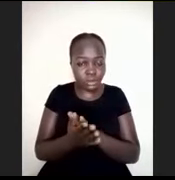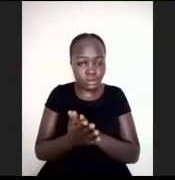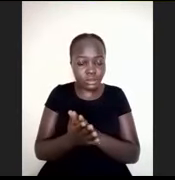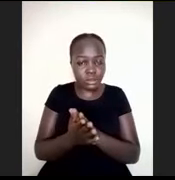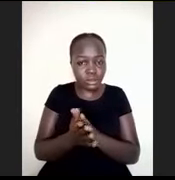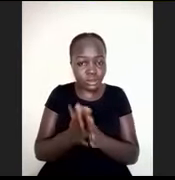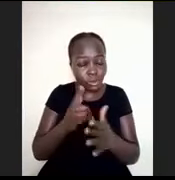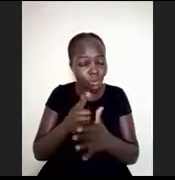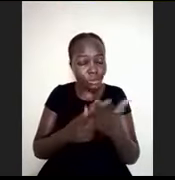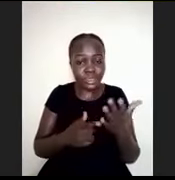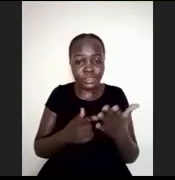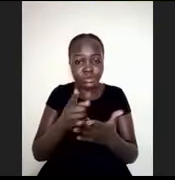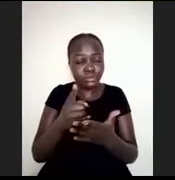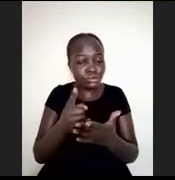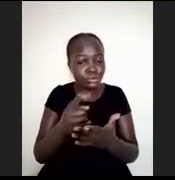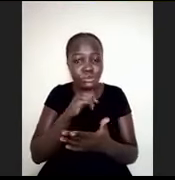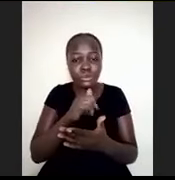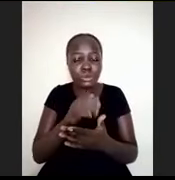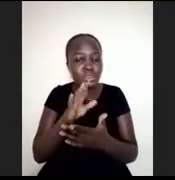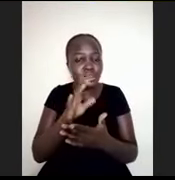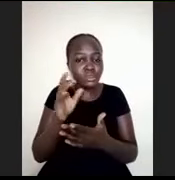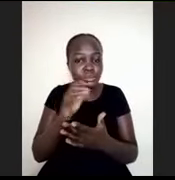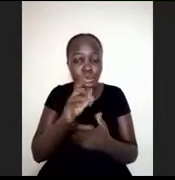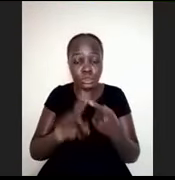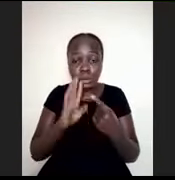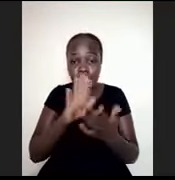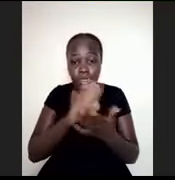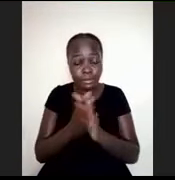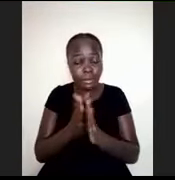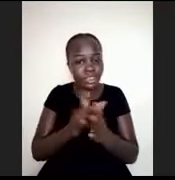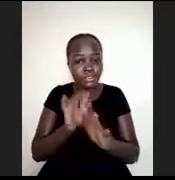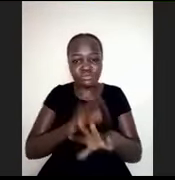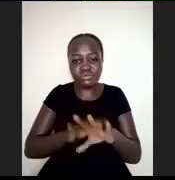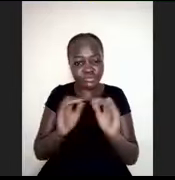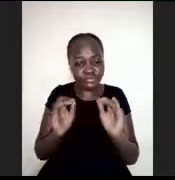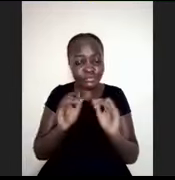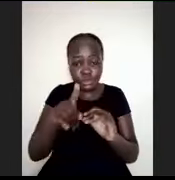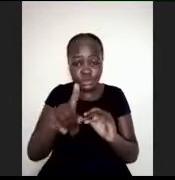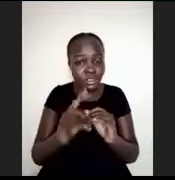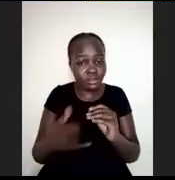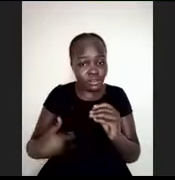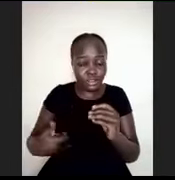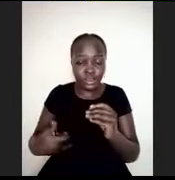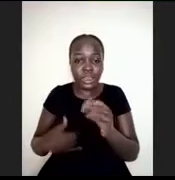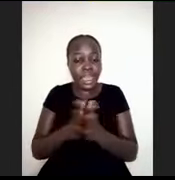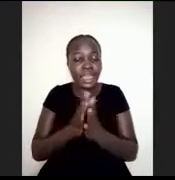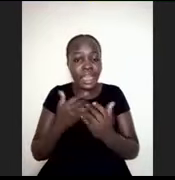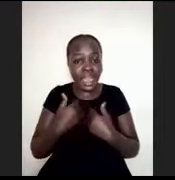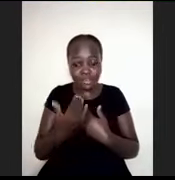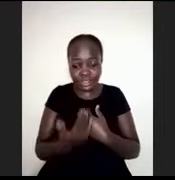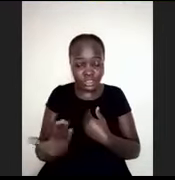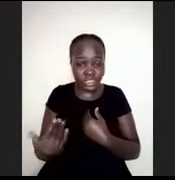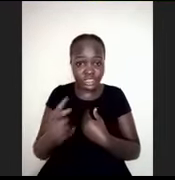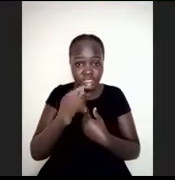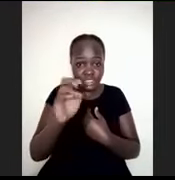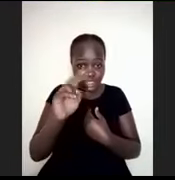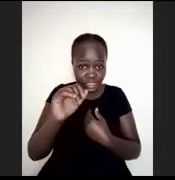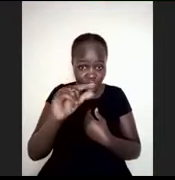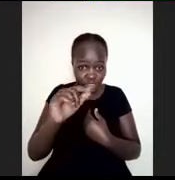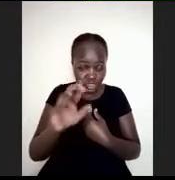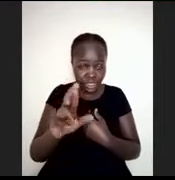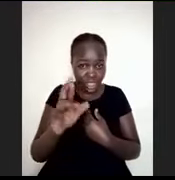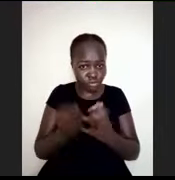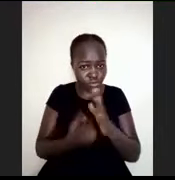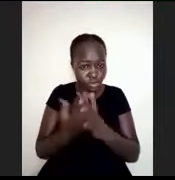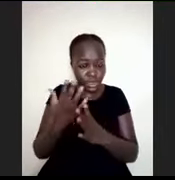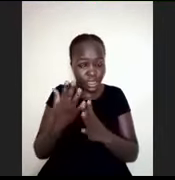parent? It's so unfortunate. You yourself, you're a child, you're a teen, you're still growing up, your mind is growing up, your